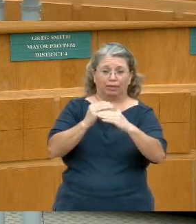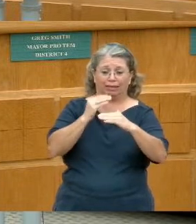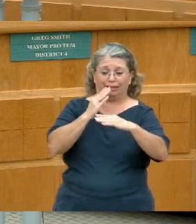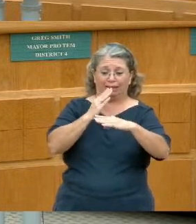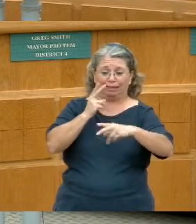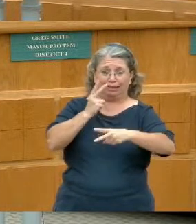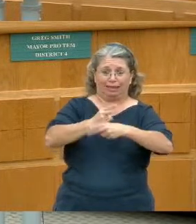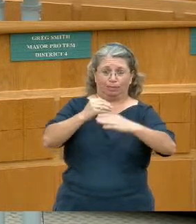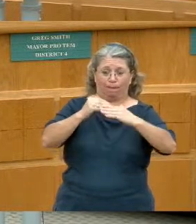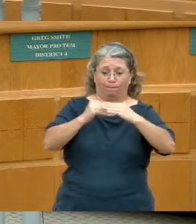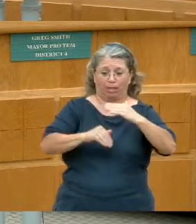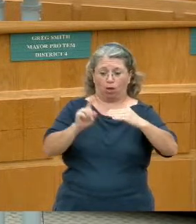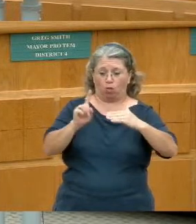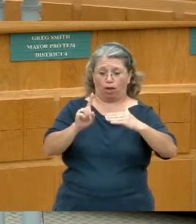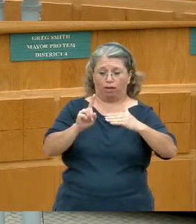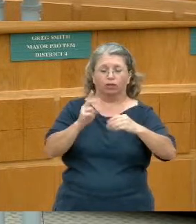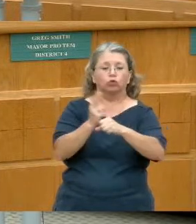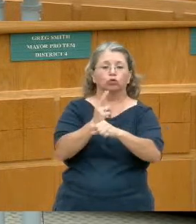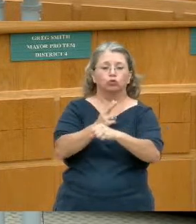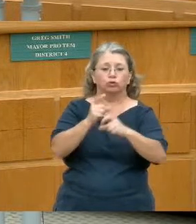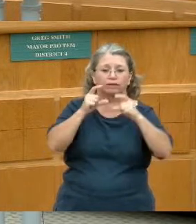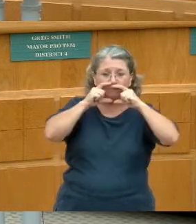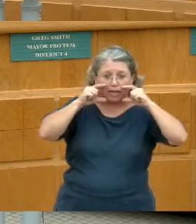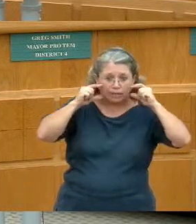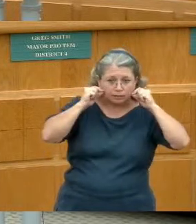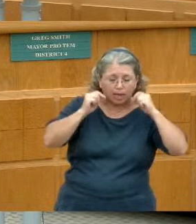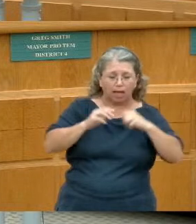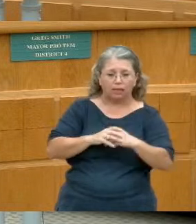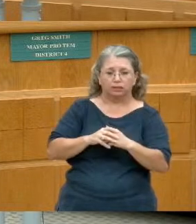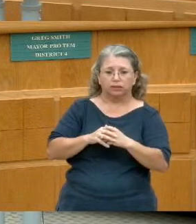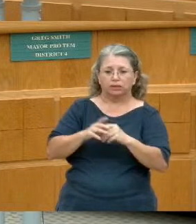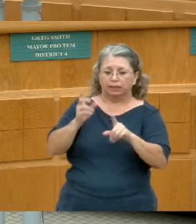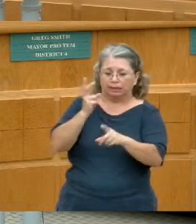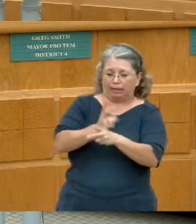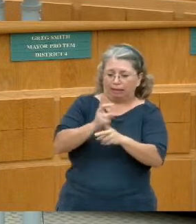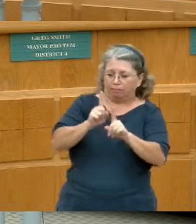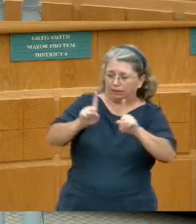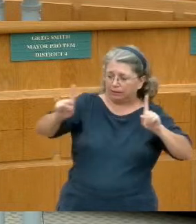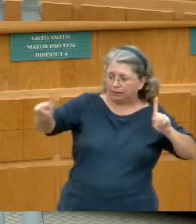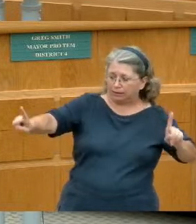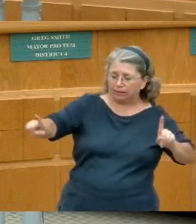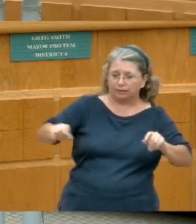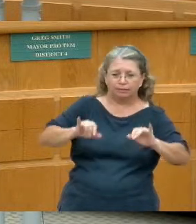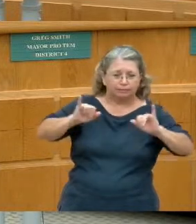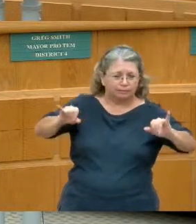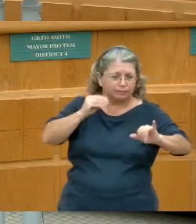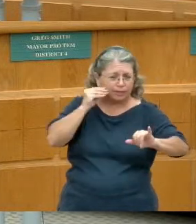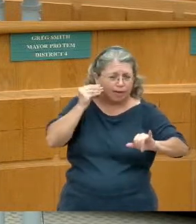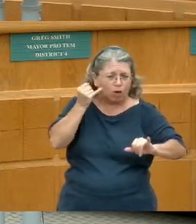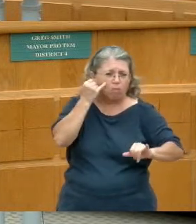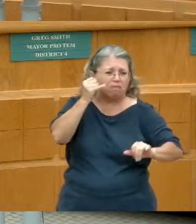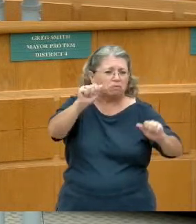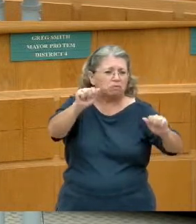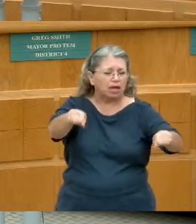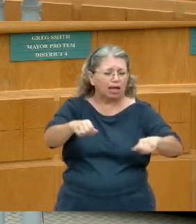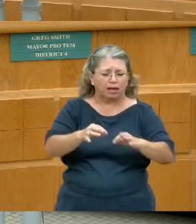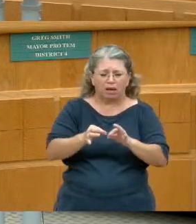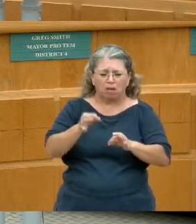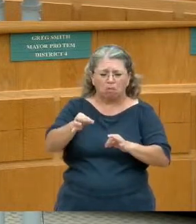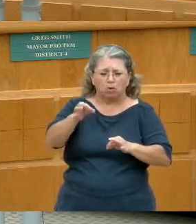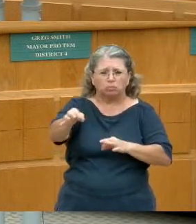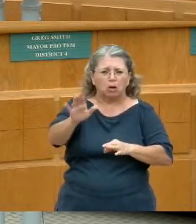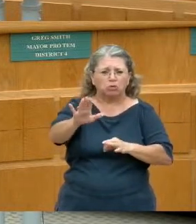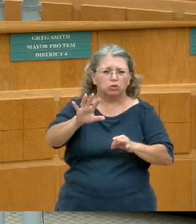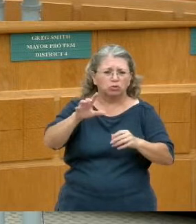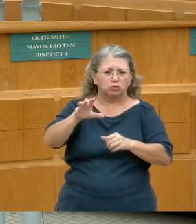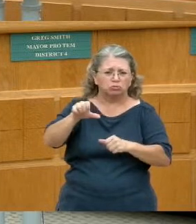away from other people. We self-isolate when we're symptomatic. Stay home if you can. Postpone social gatherings